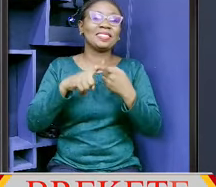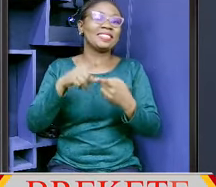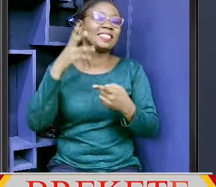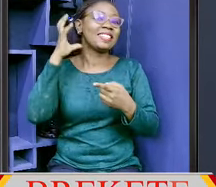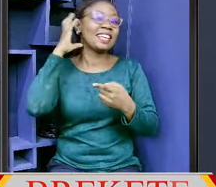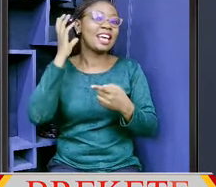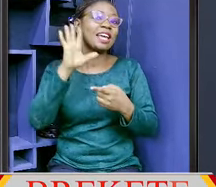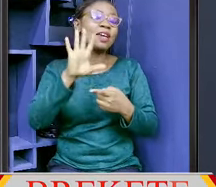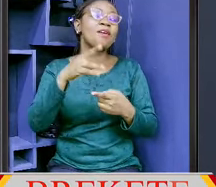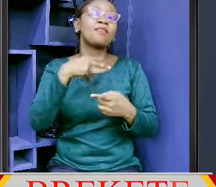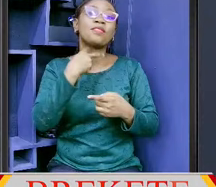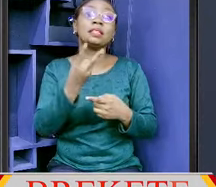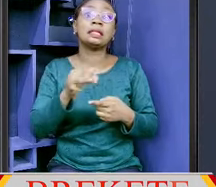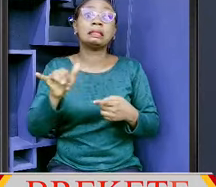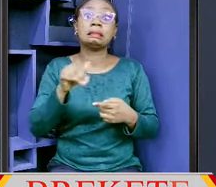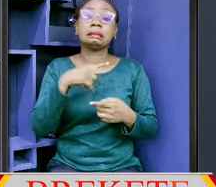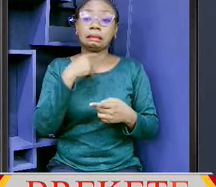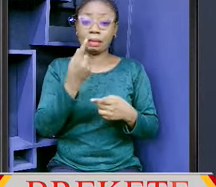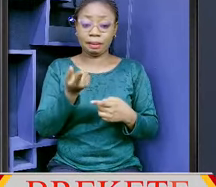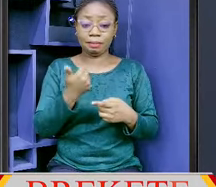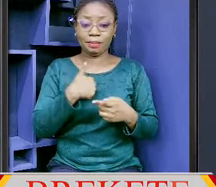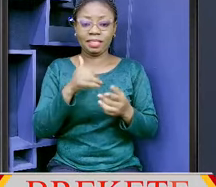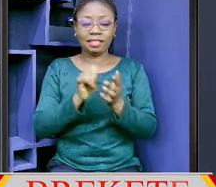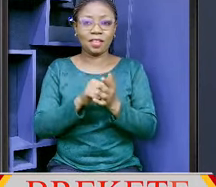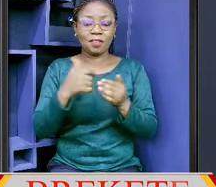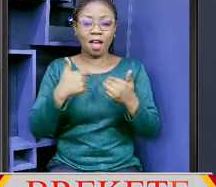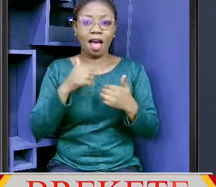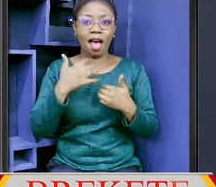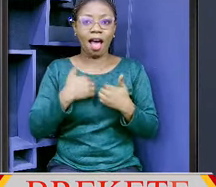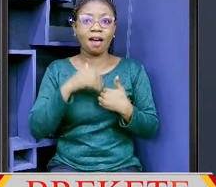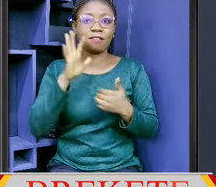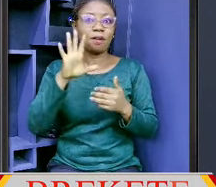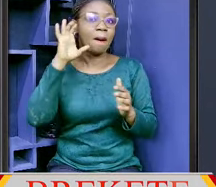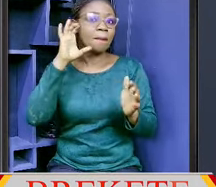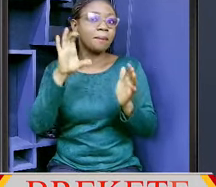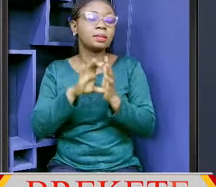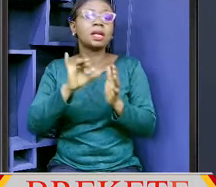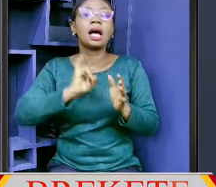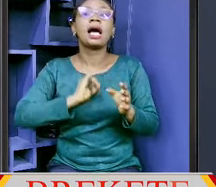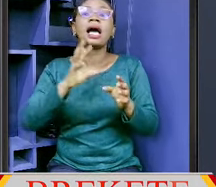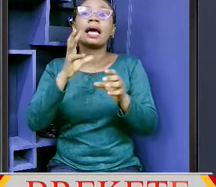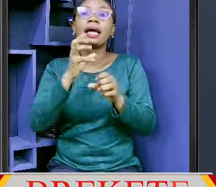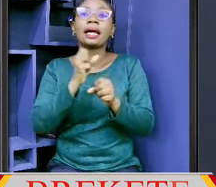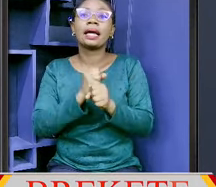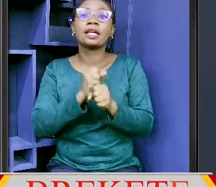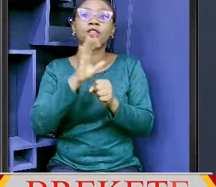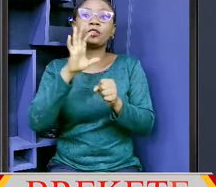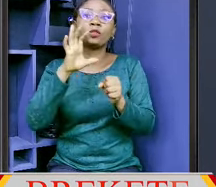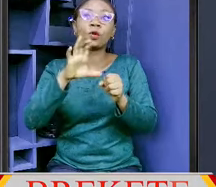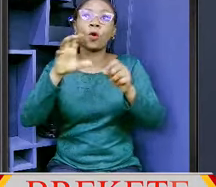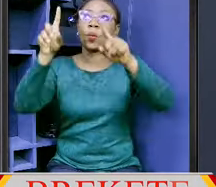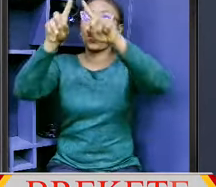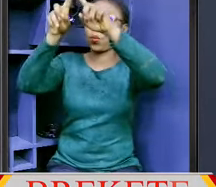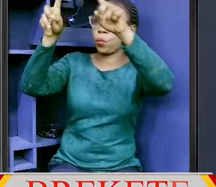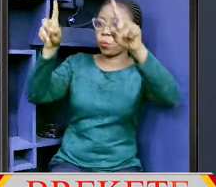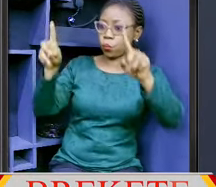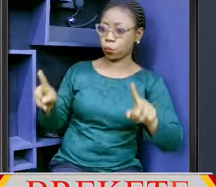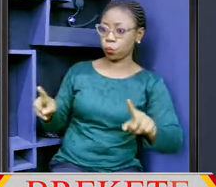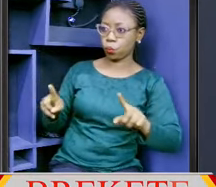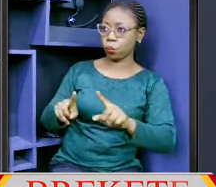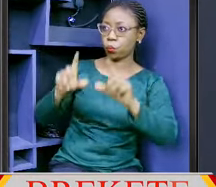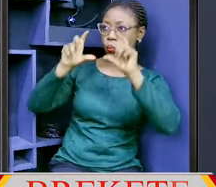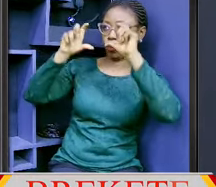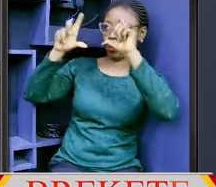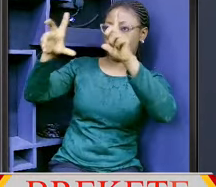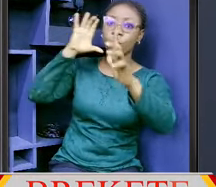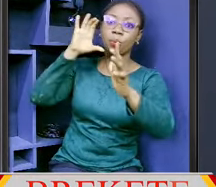They tell me you get my picture. I get your enlargement from my shop, sir. Enlargement. You are my president. Hey.